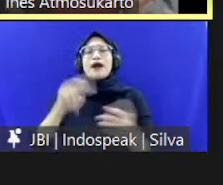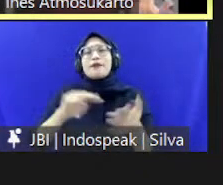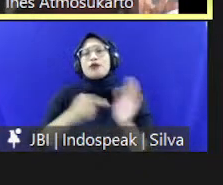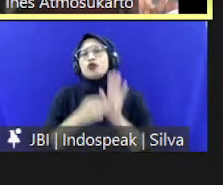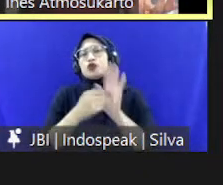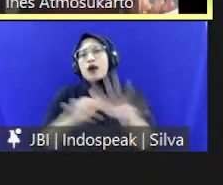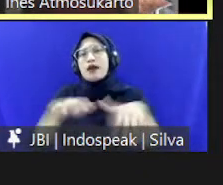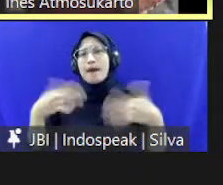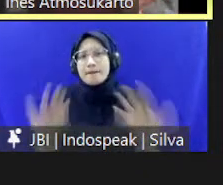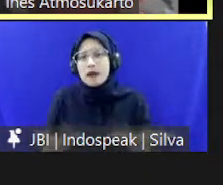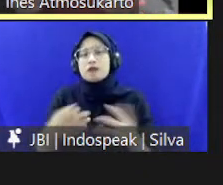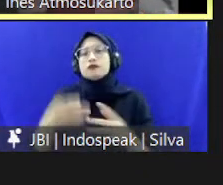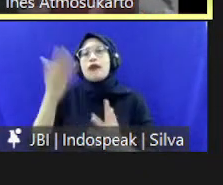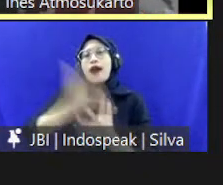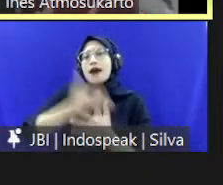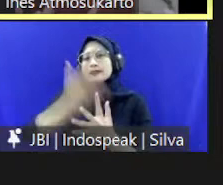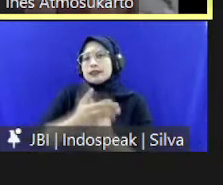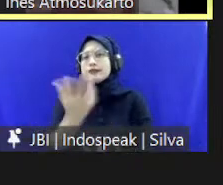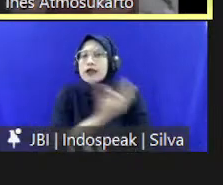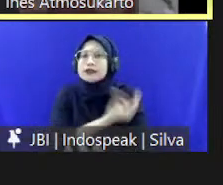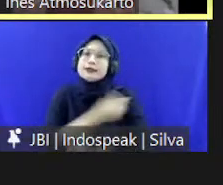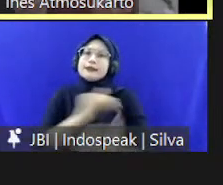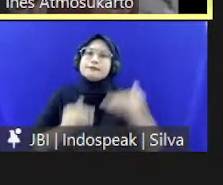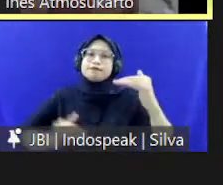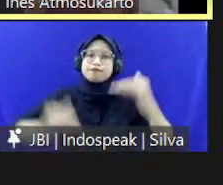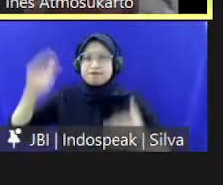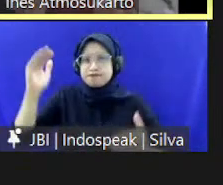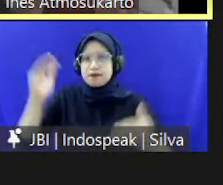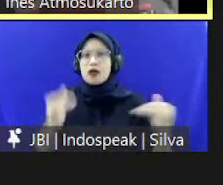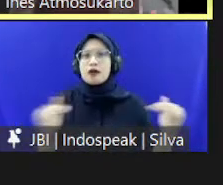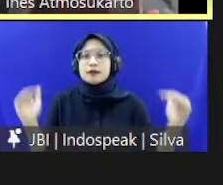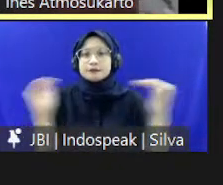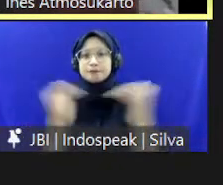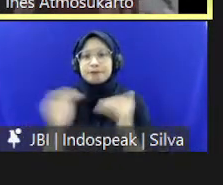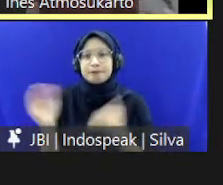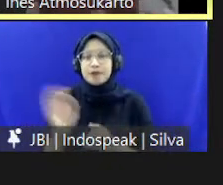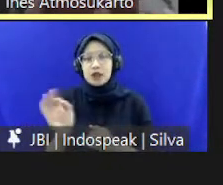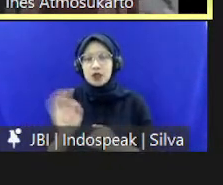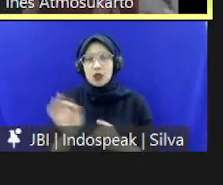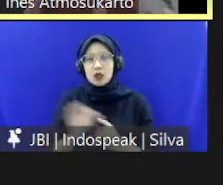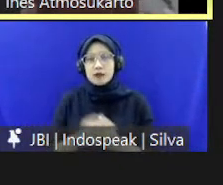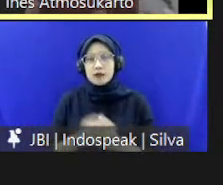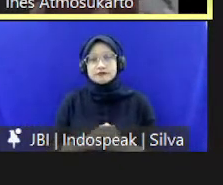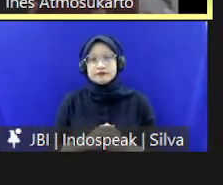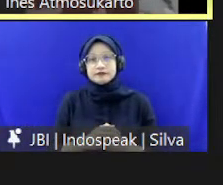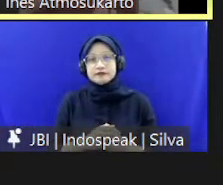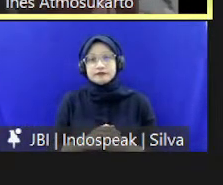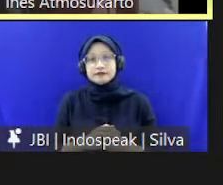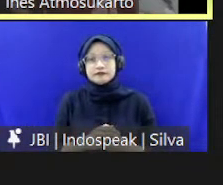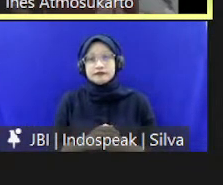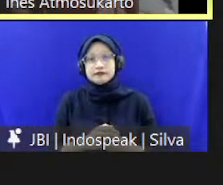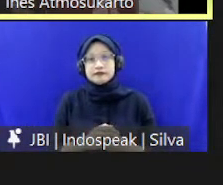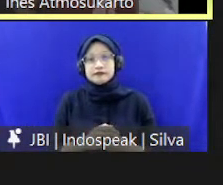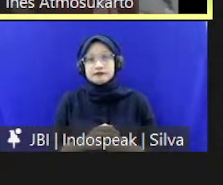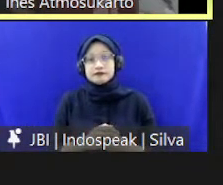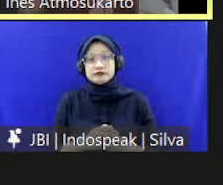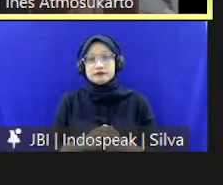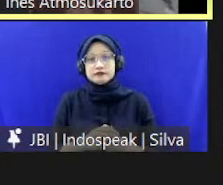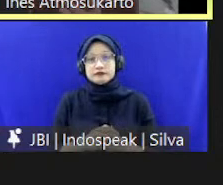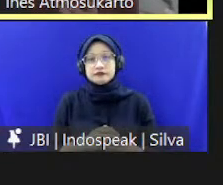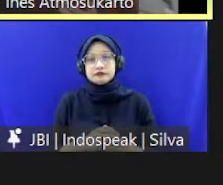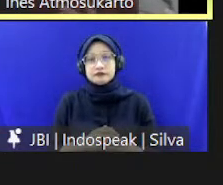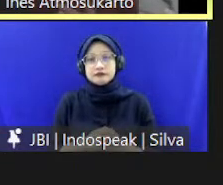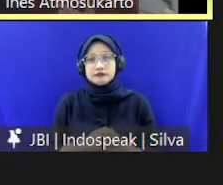be a flop, because it turns out many companies will not pay to protect their employees when those employees can